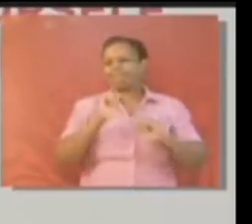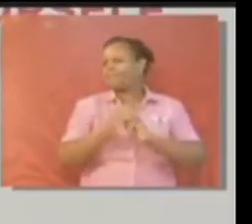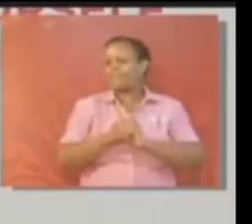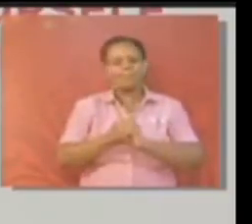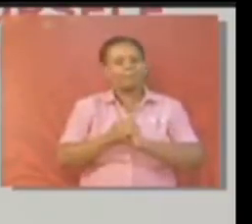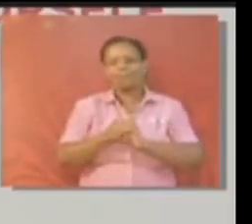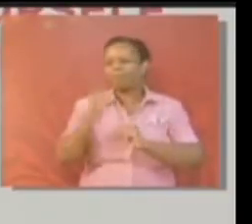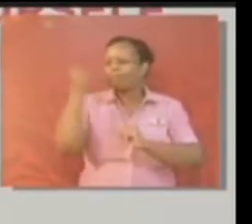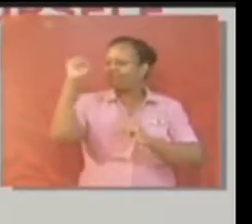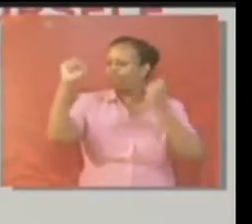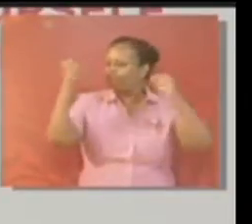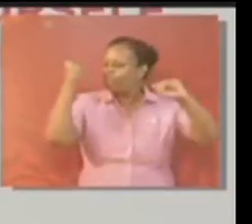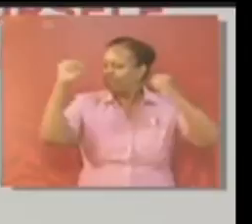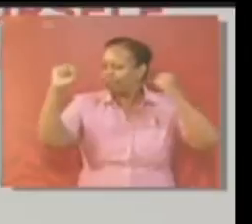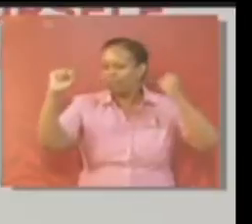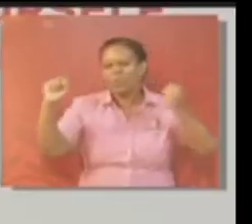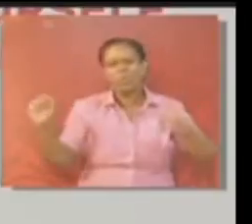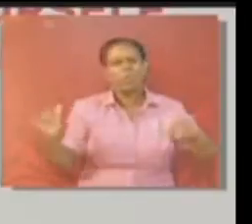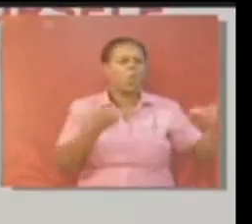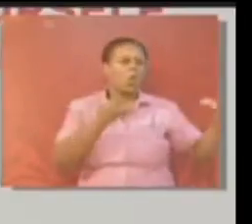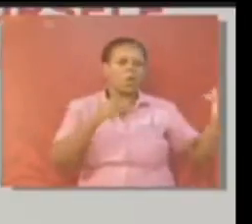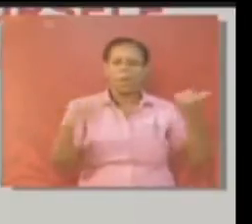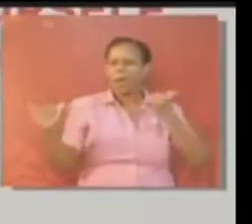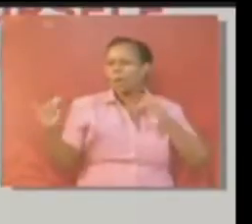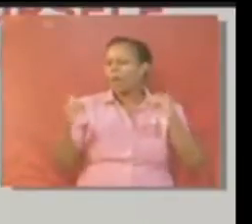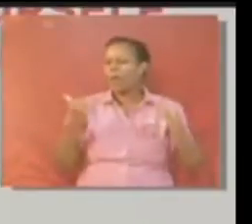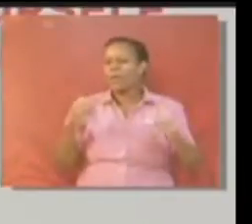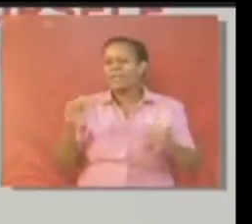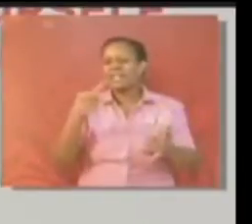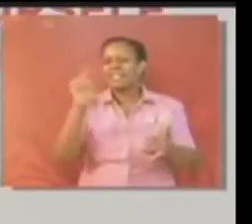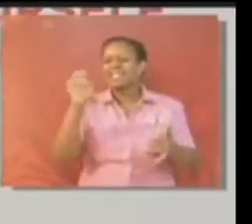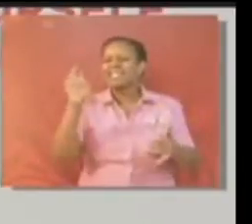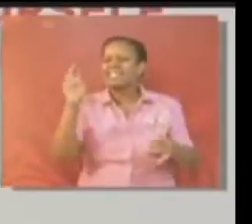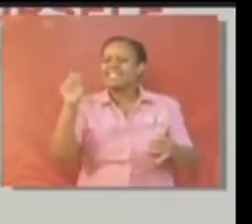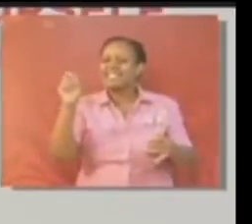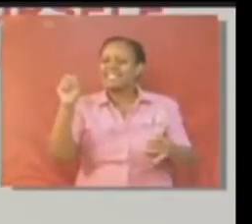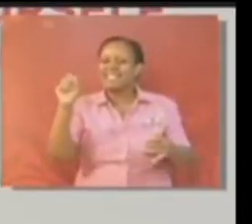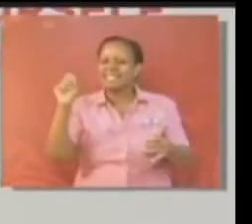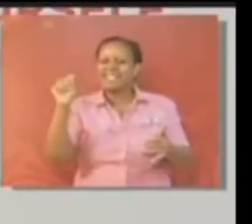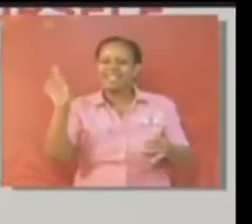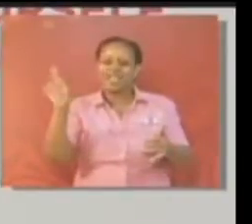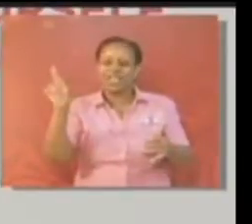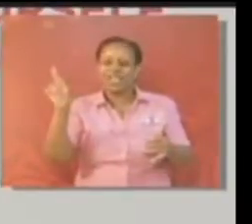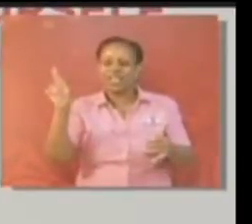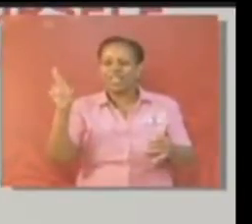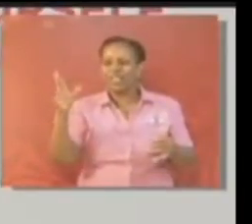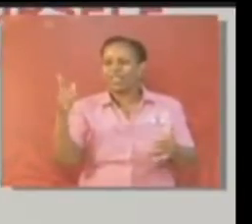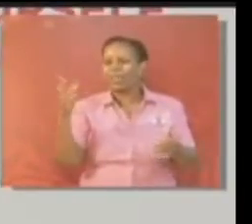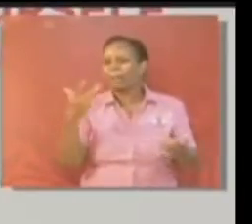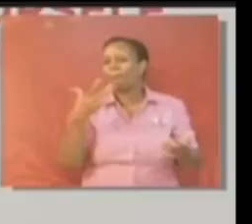what socio-economic group you belong to. We need everyone